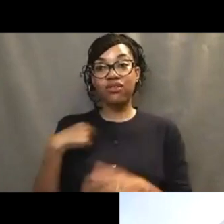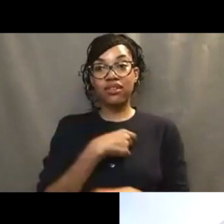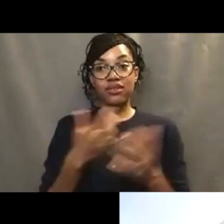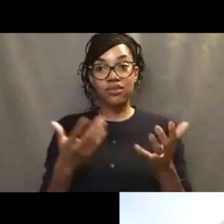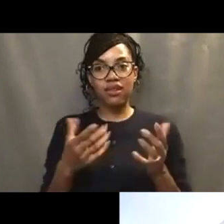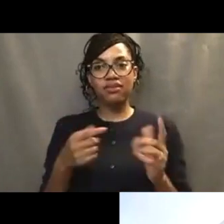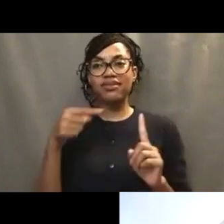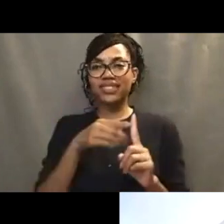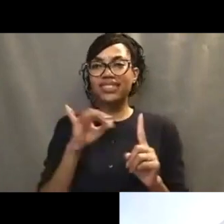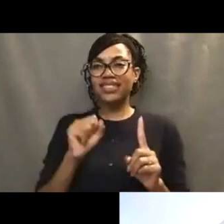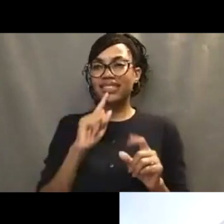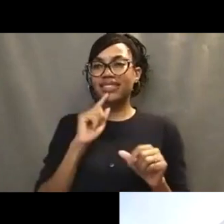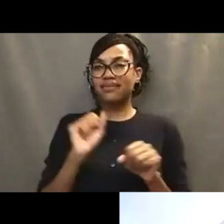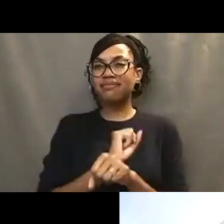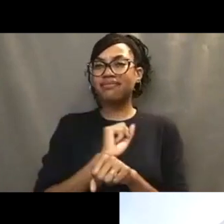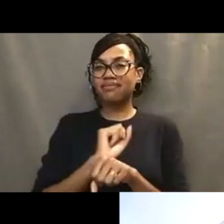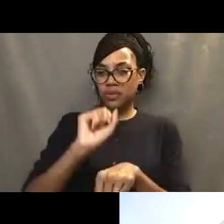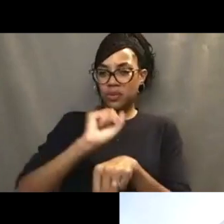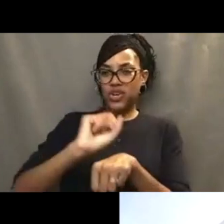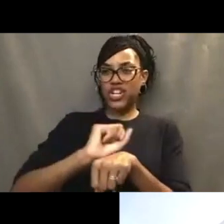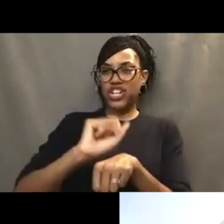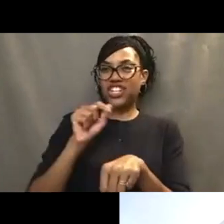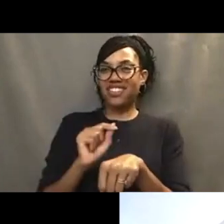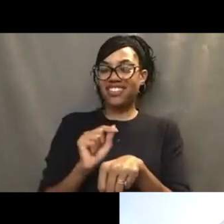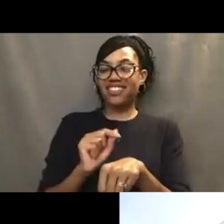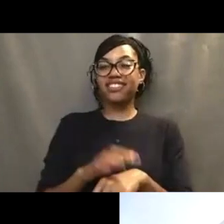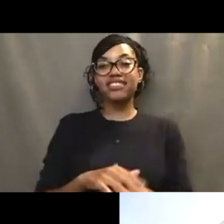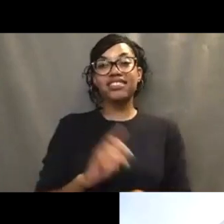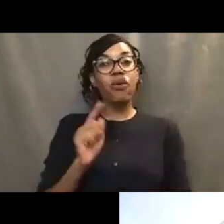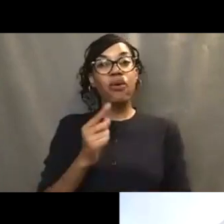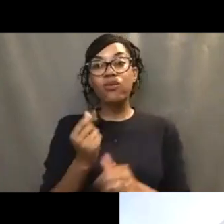talked about it's the only way forward.